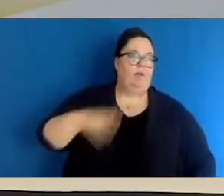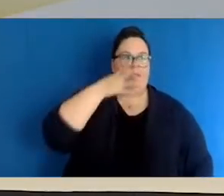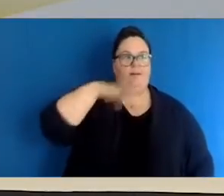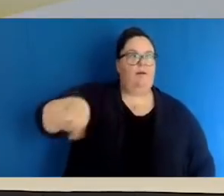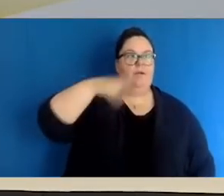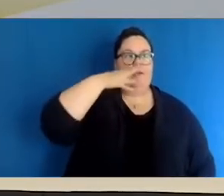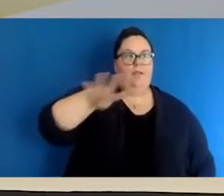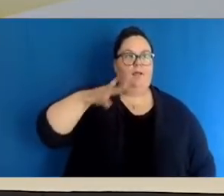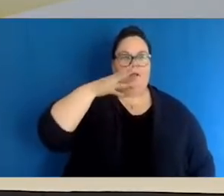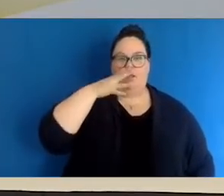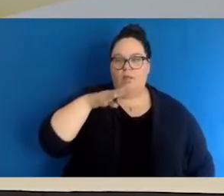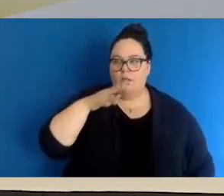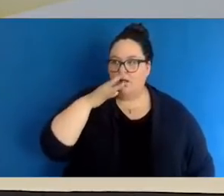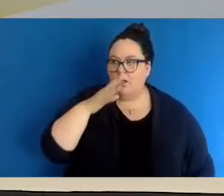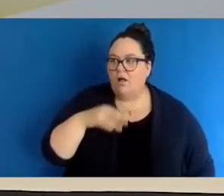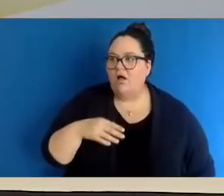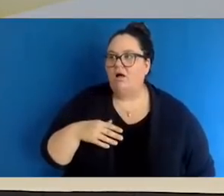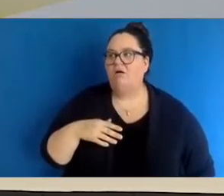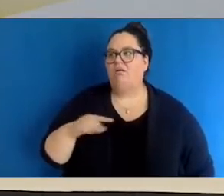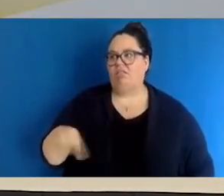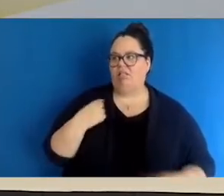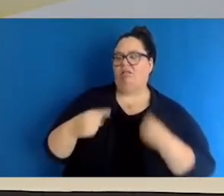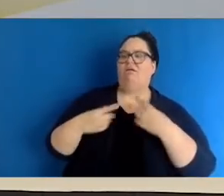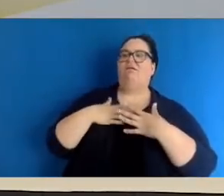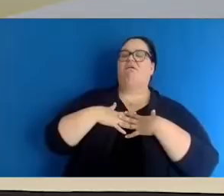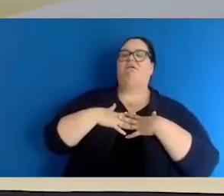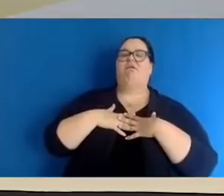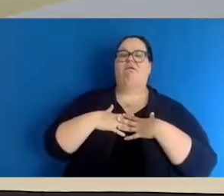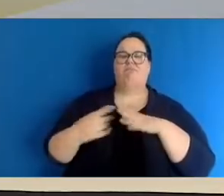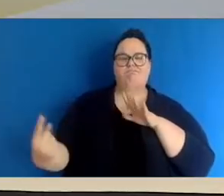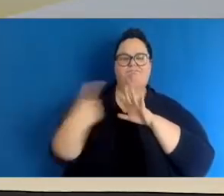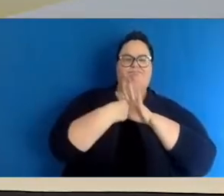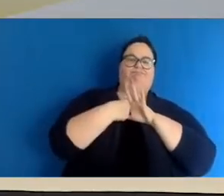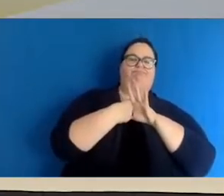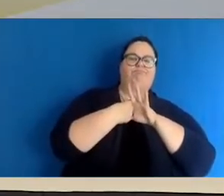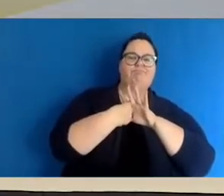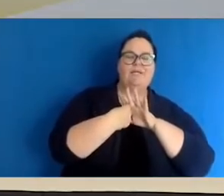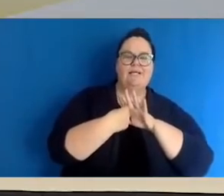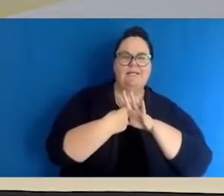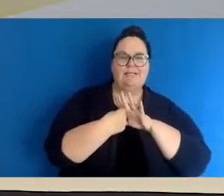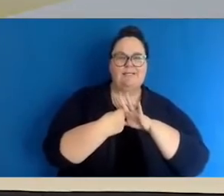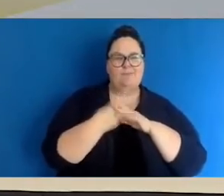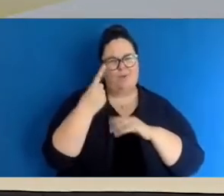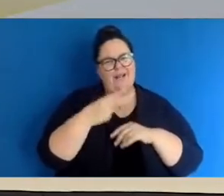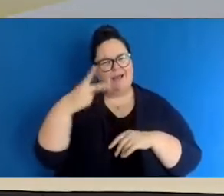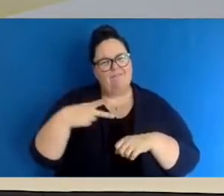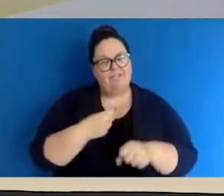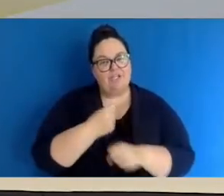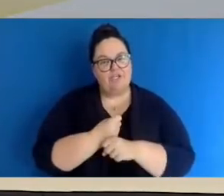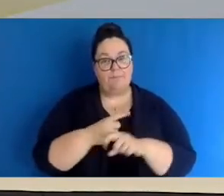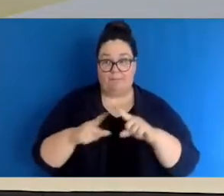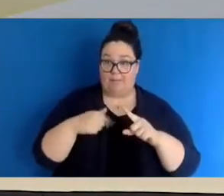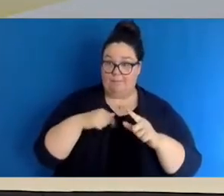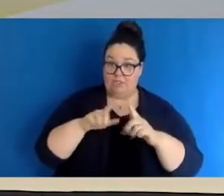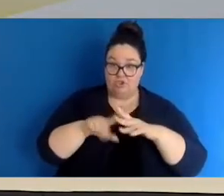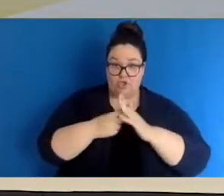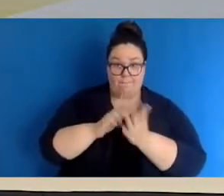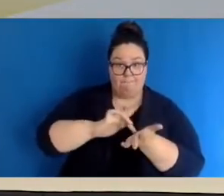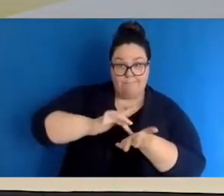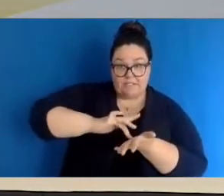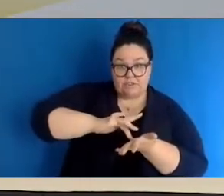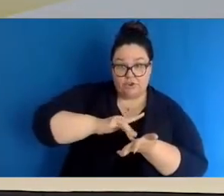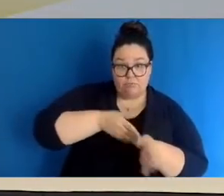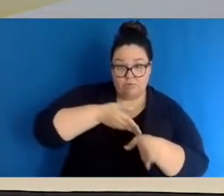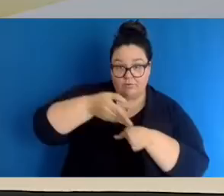half. But it's, when you go into medicine,